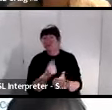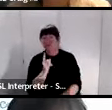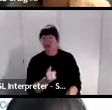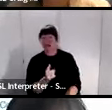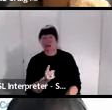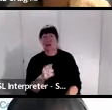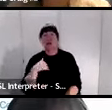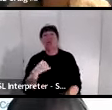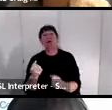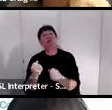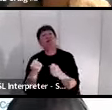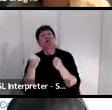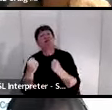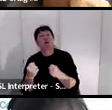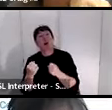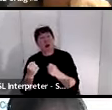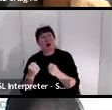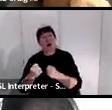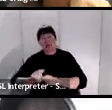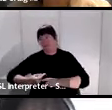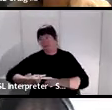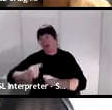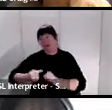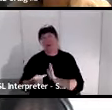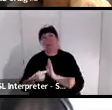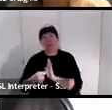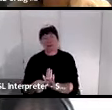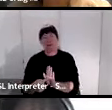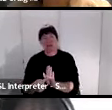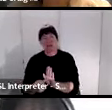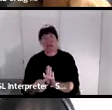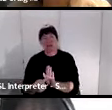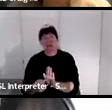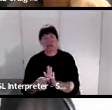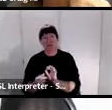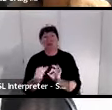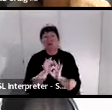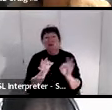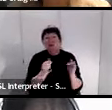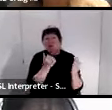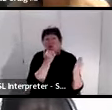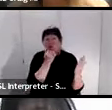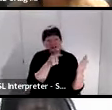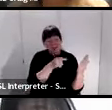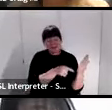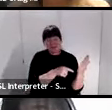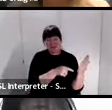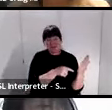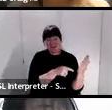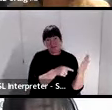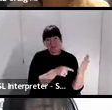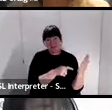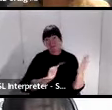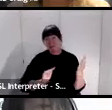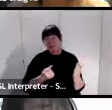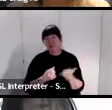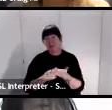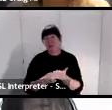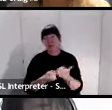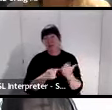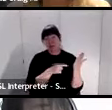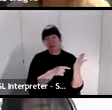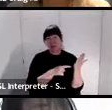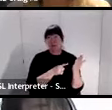a stronger and faster mandate. One of the things we've noticed is there's no date for the initial recommendation to